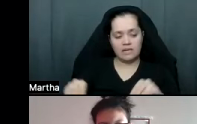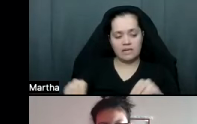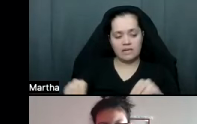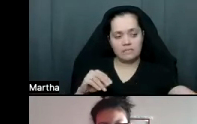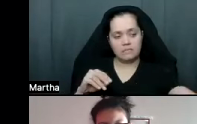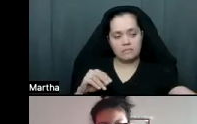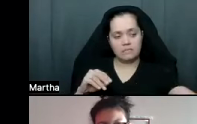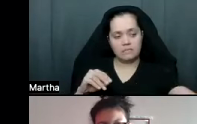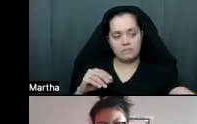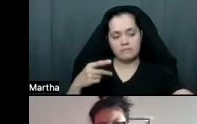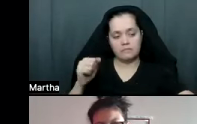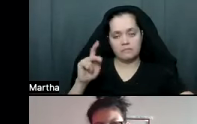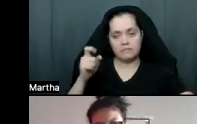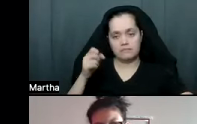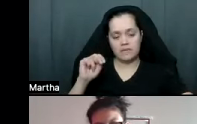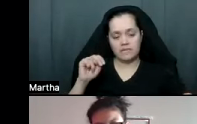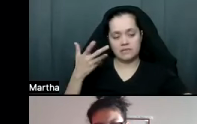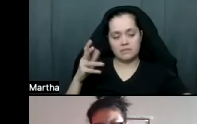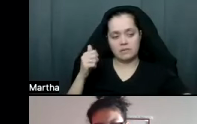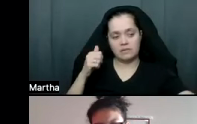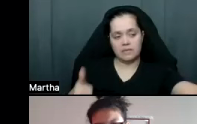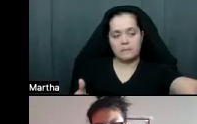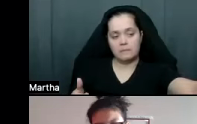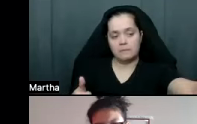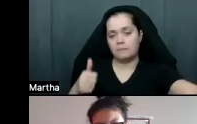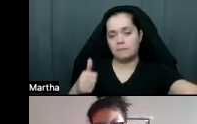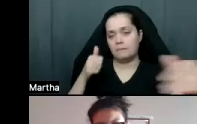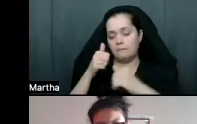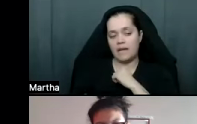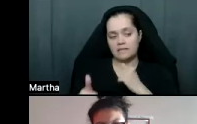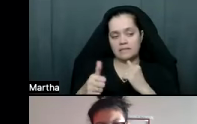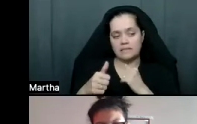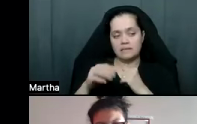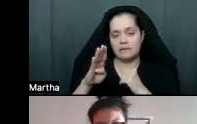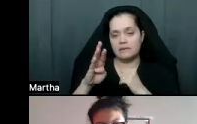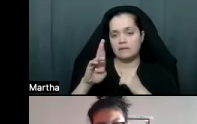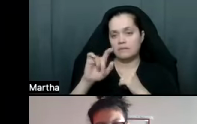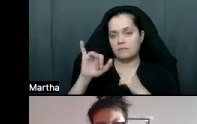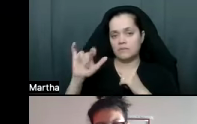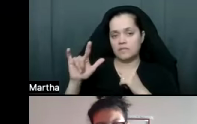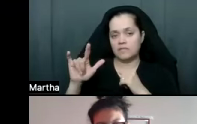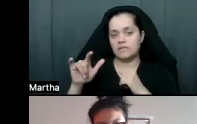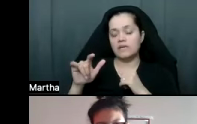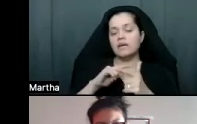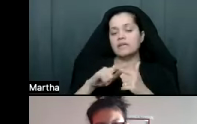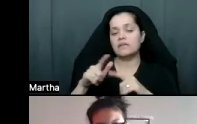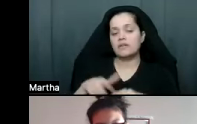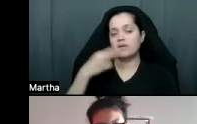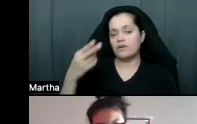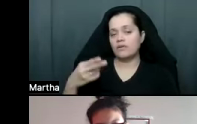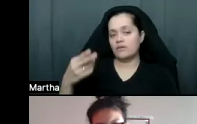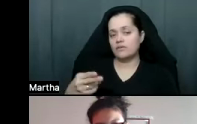has probably passed Brazil there to number 5. Okay, and the long history of